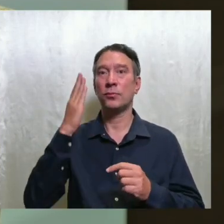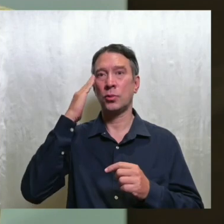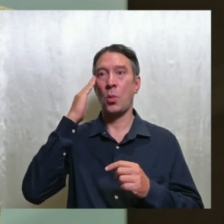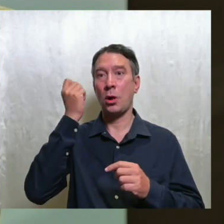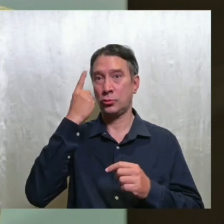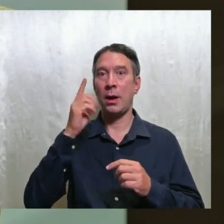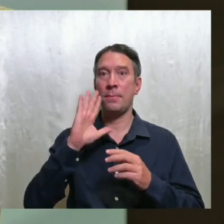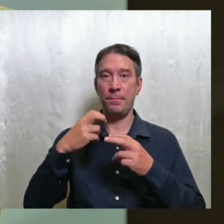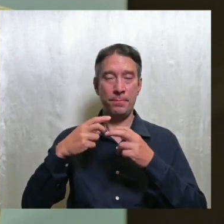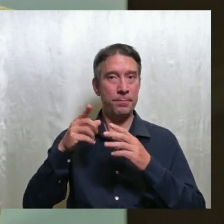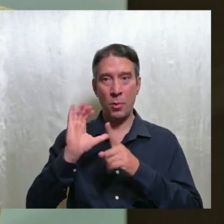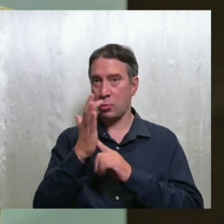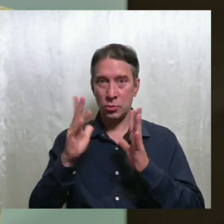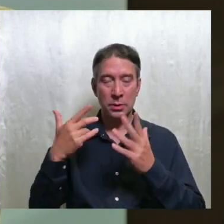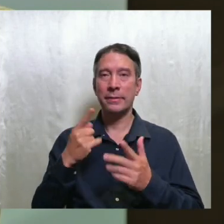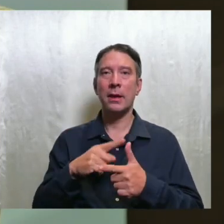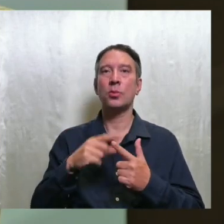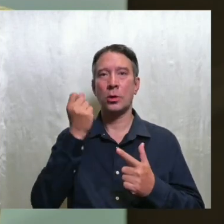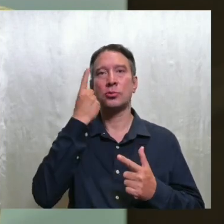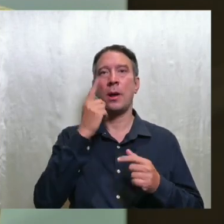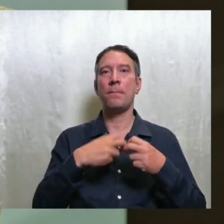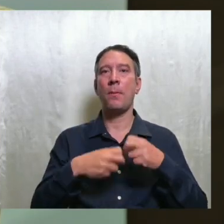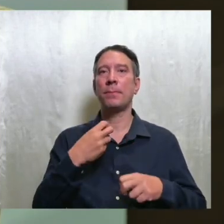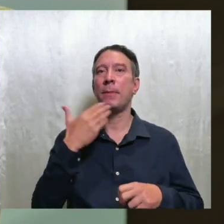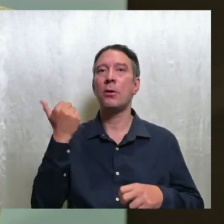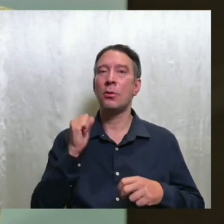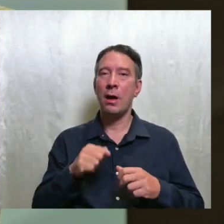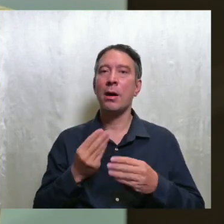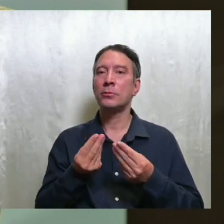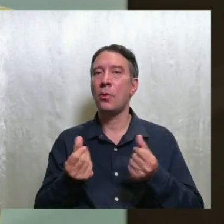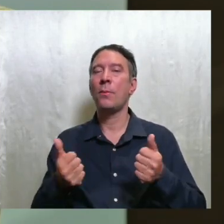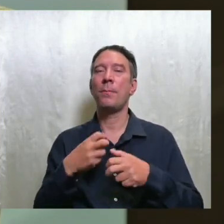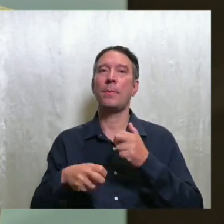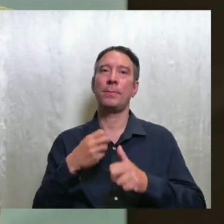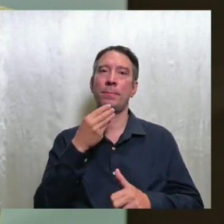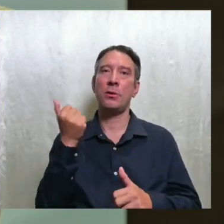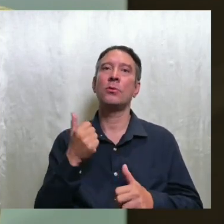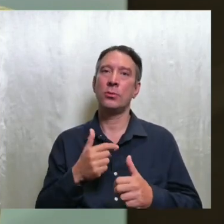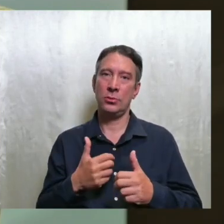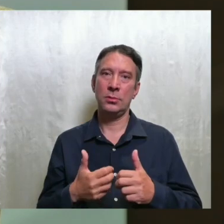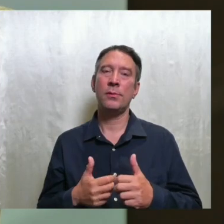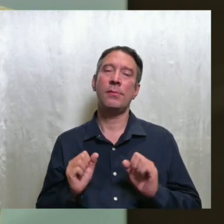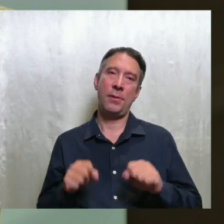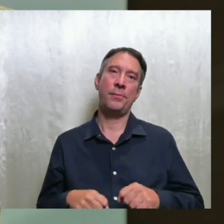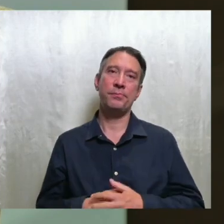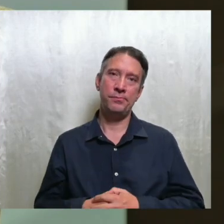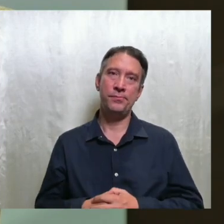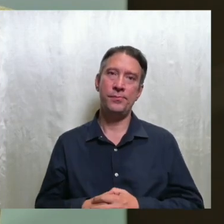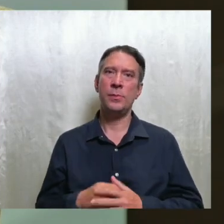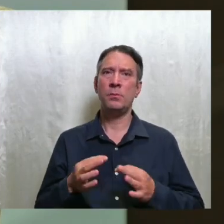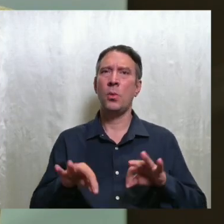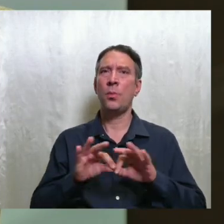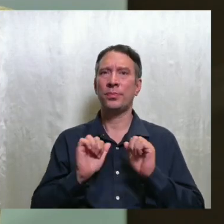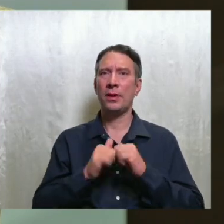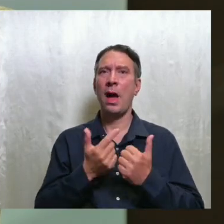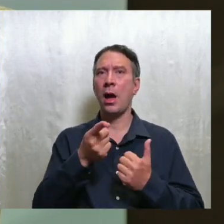as well, but at the same time have the same vision of skilling and workforce development and all